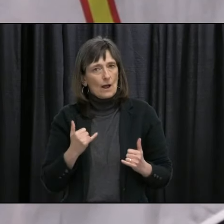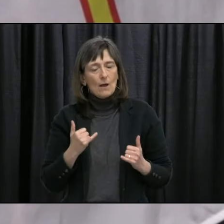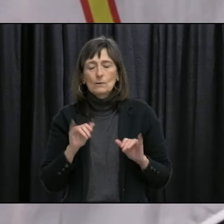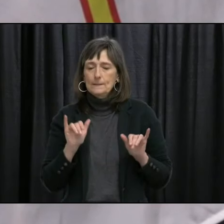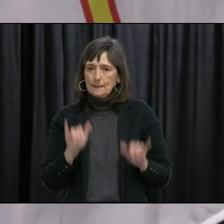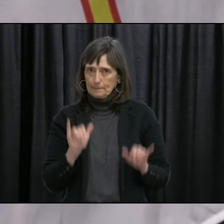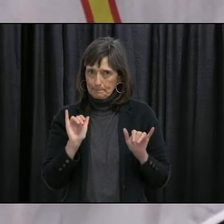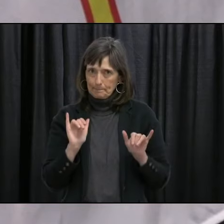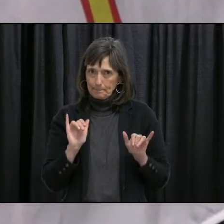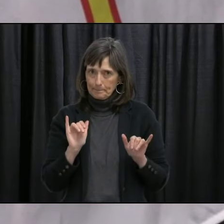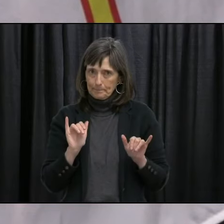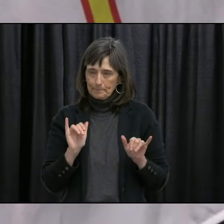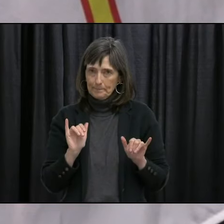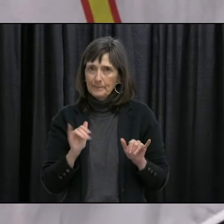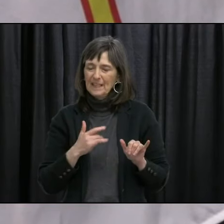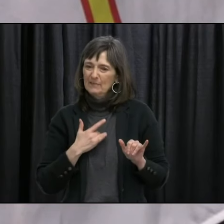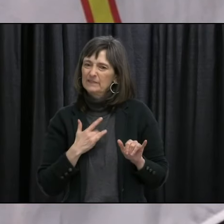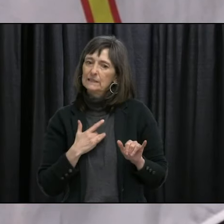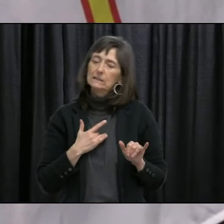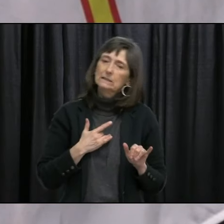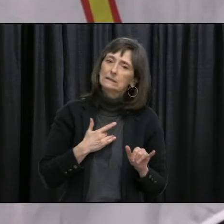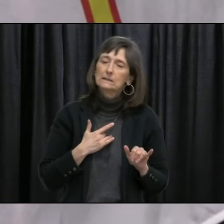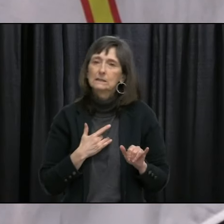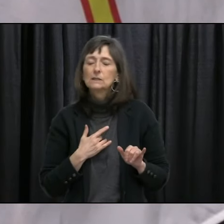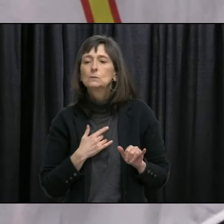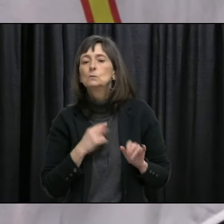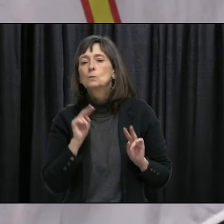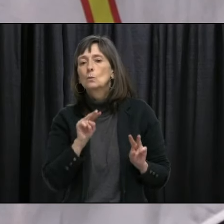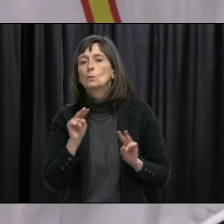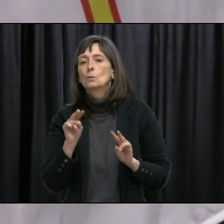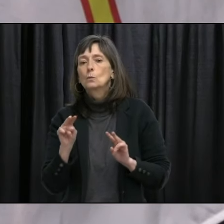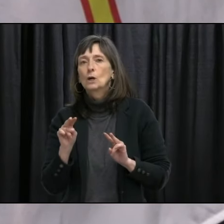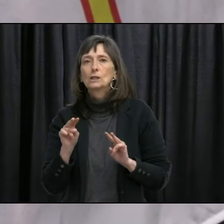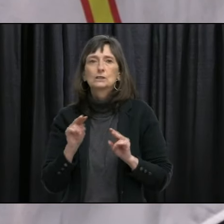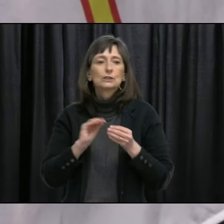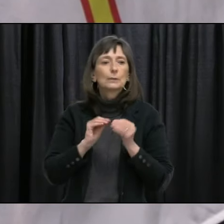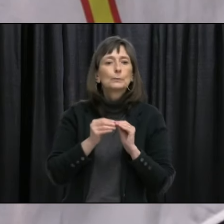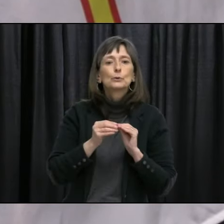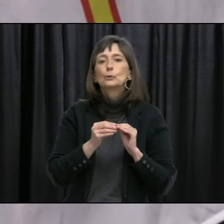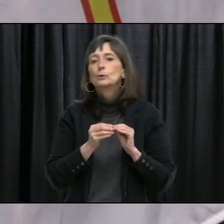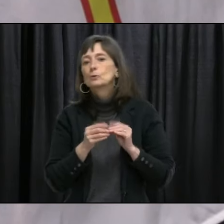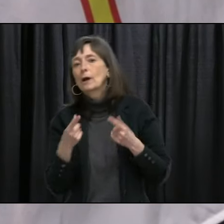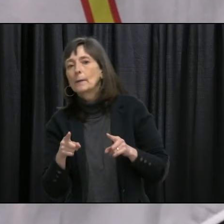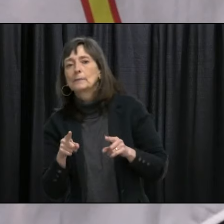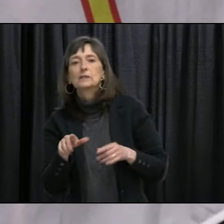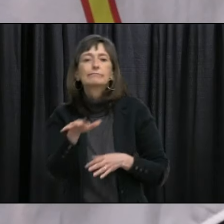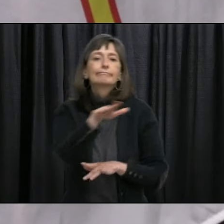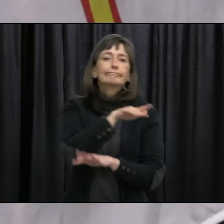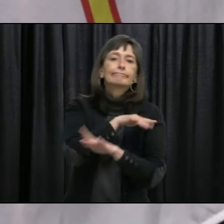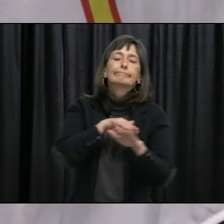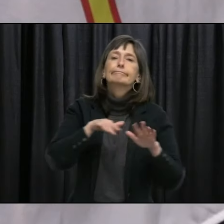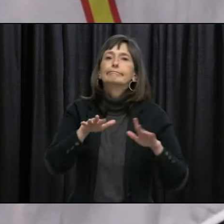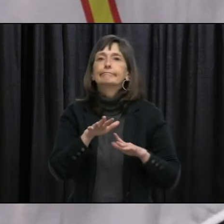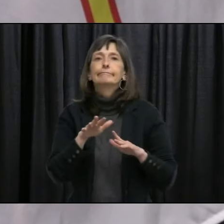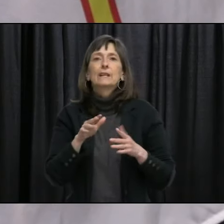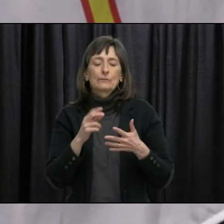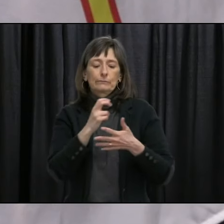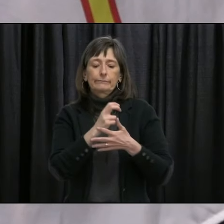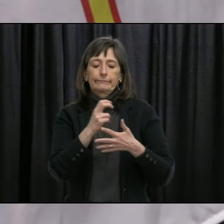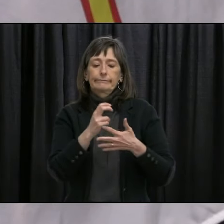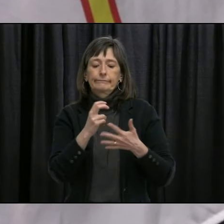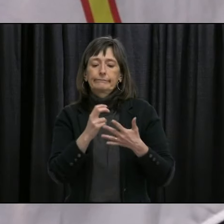time because we felt that we had to look at the epidemiology of what was happening in the province at each of those